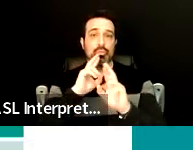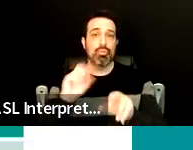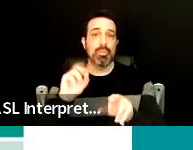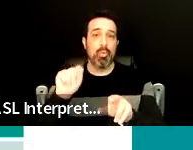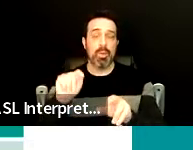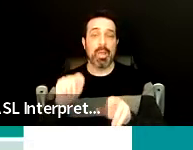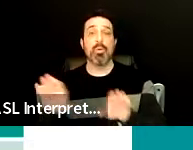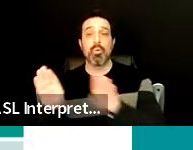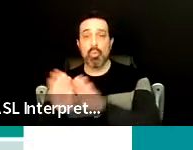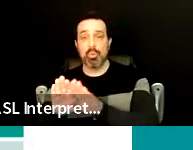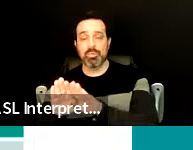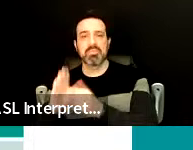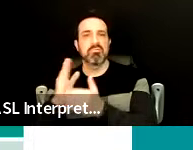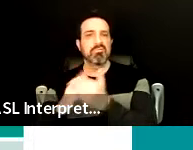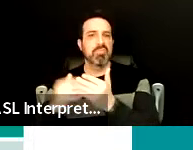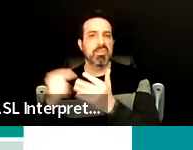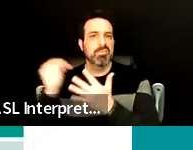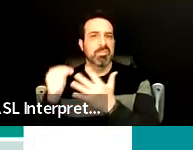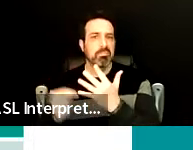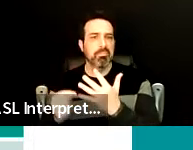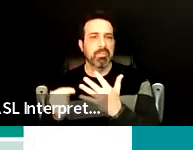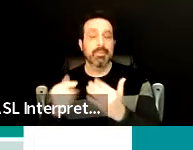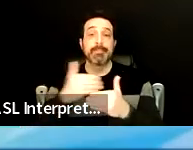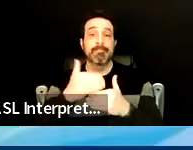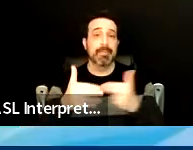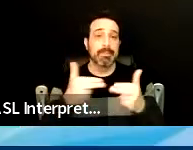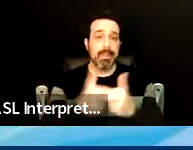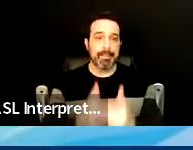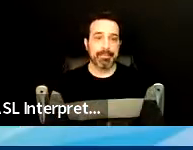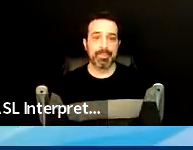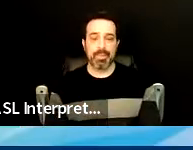closing and some next steps. Next slide, please.